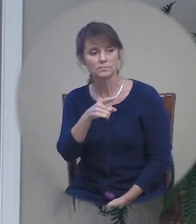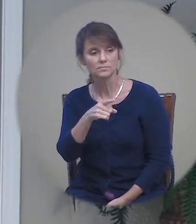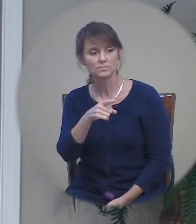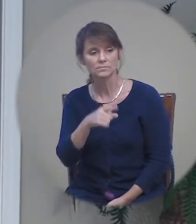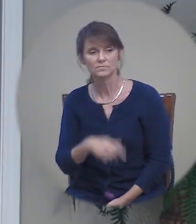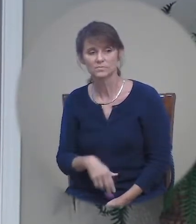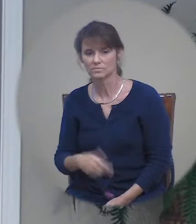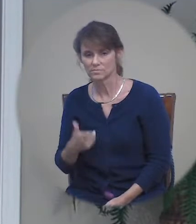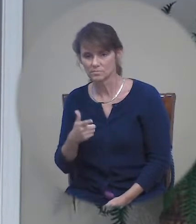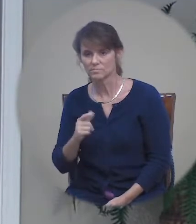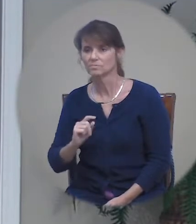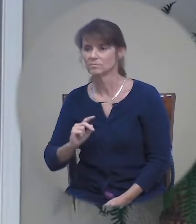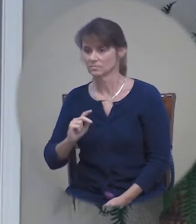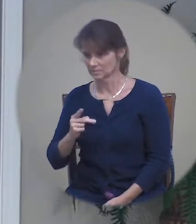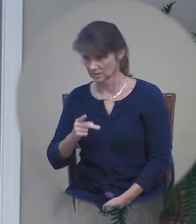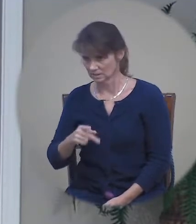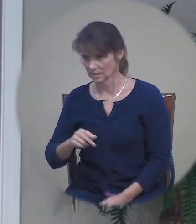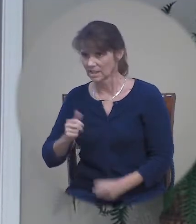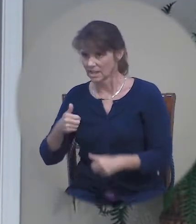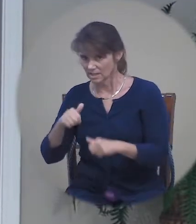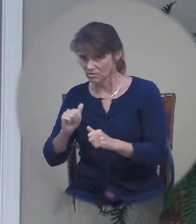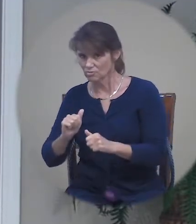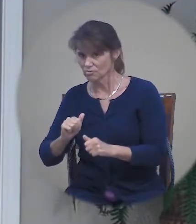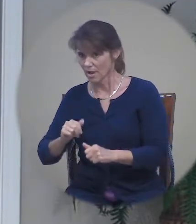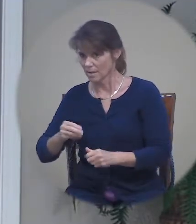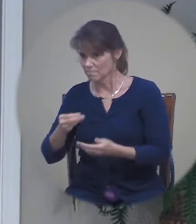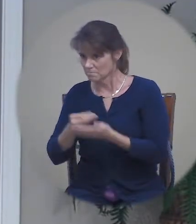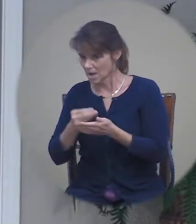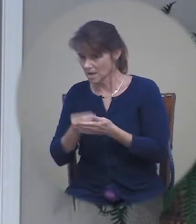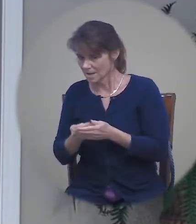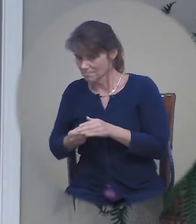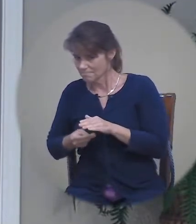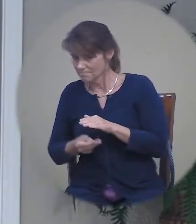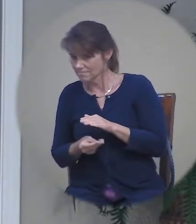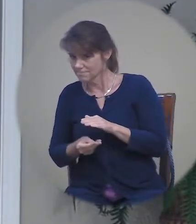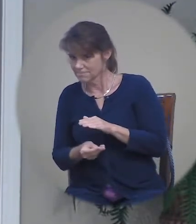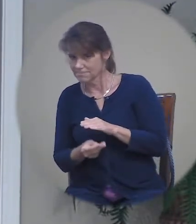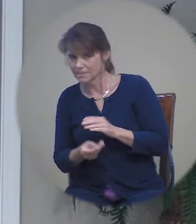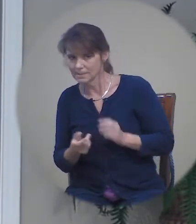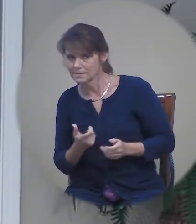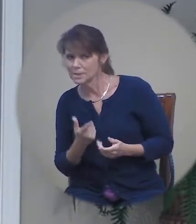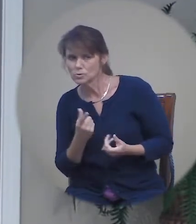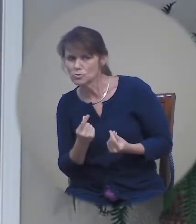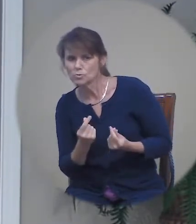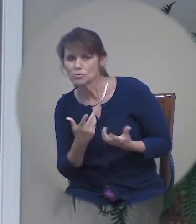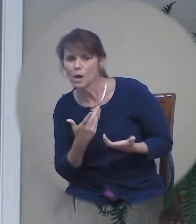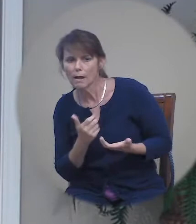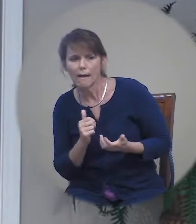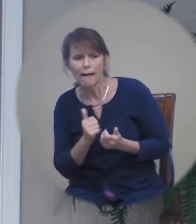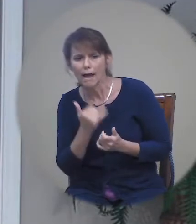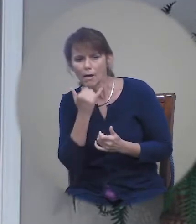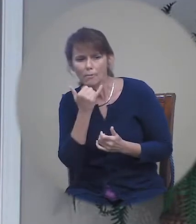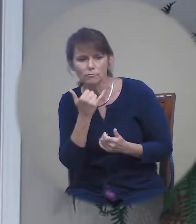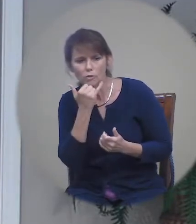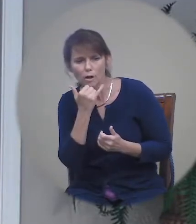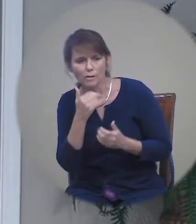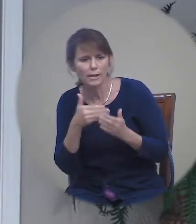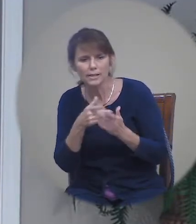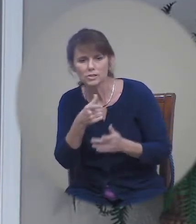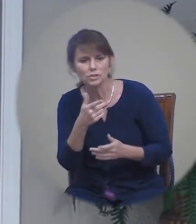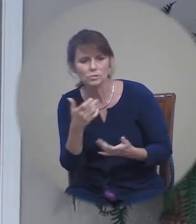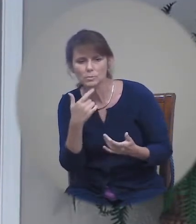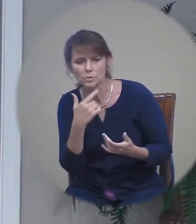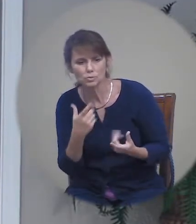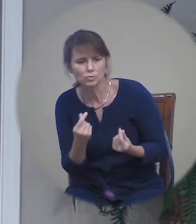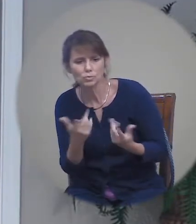Well, the 2 Kings points out he bribes them, right? He says, oh, what should I do, or how have I wronged you? And what does the Assyrian